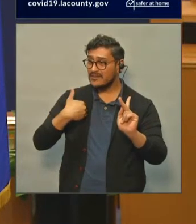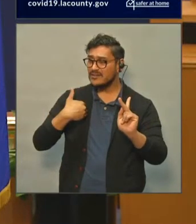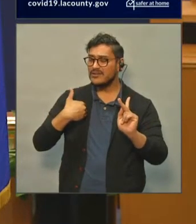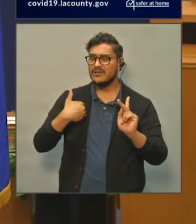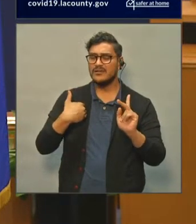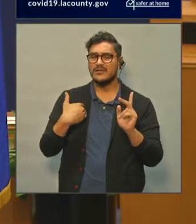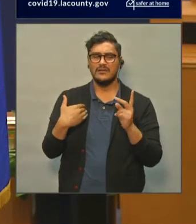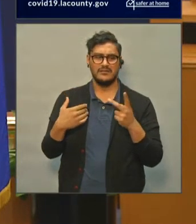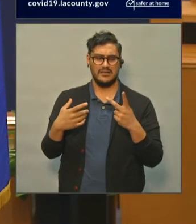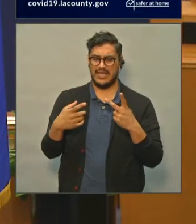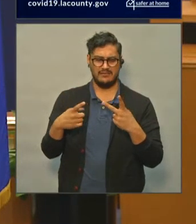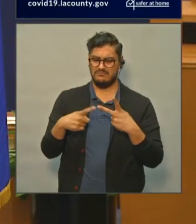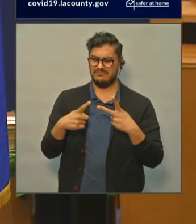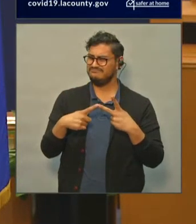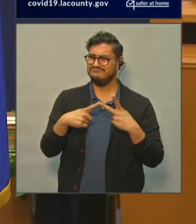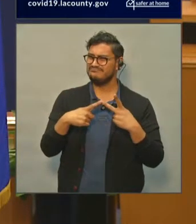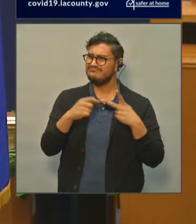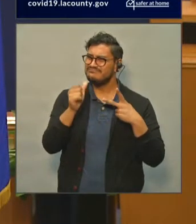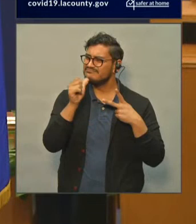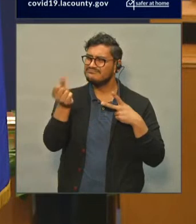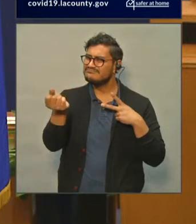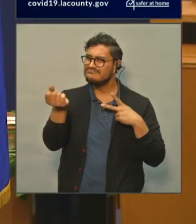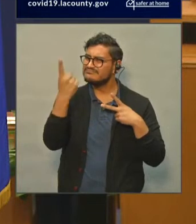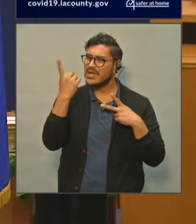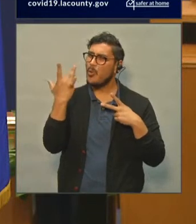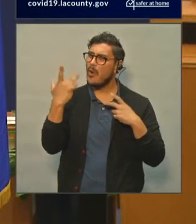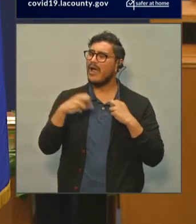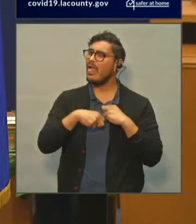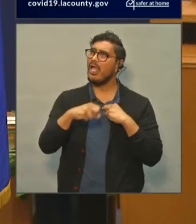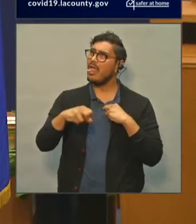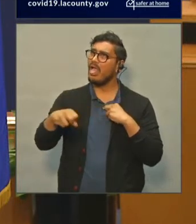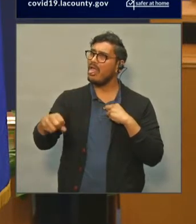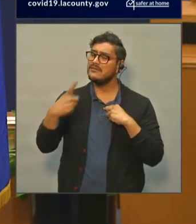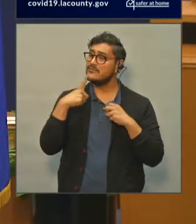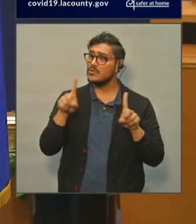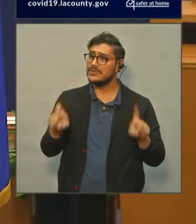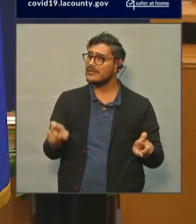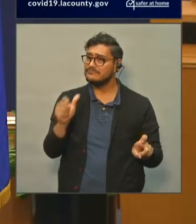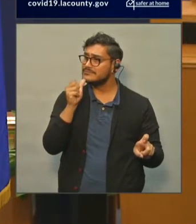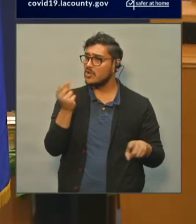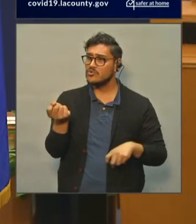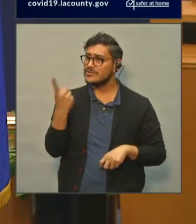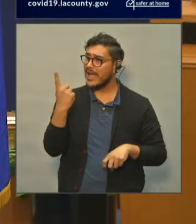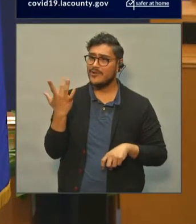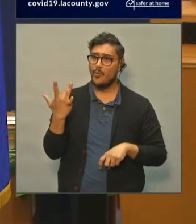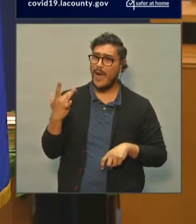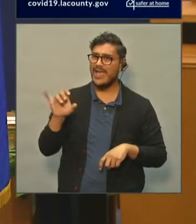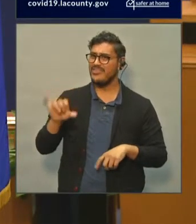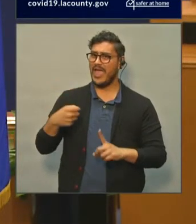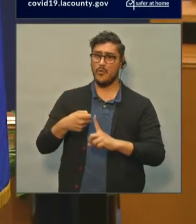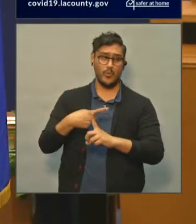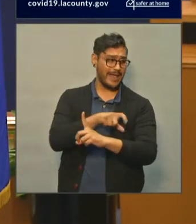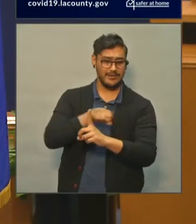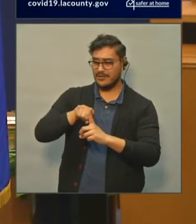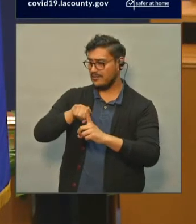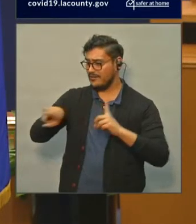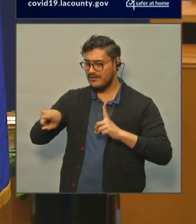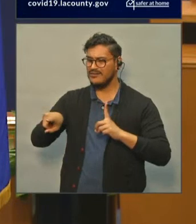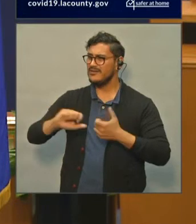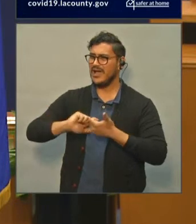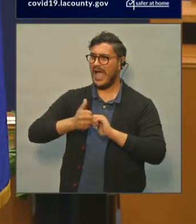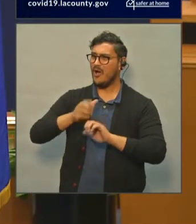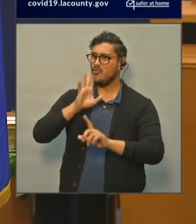I still don't understand why it's taking so long to get this done. I don't understand how random sampling will catch